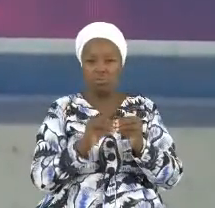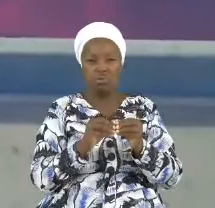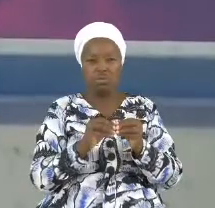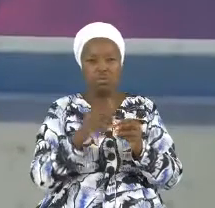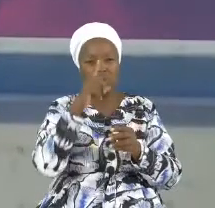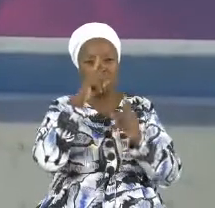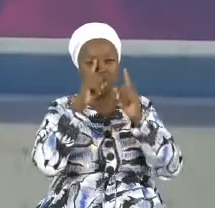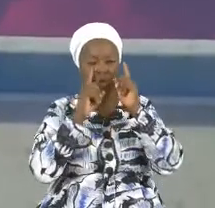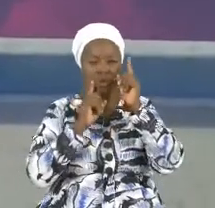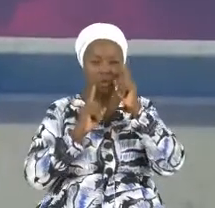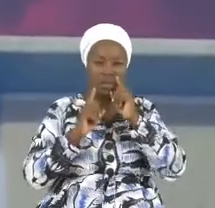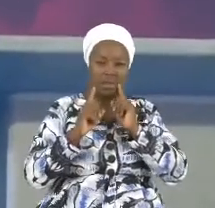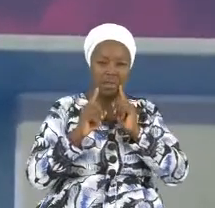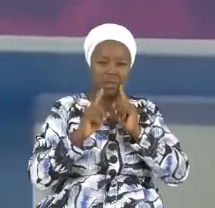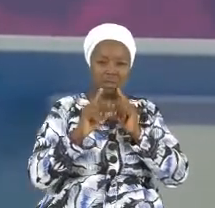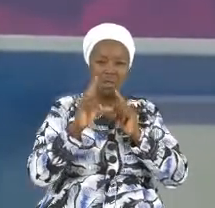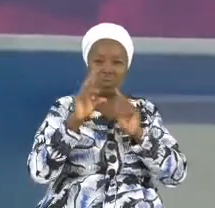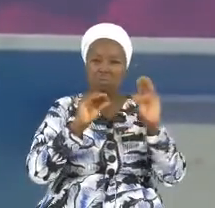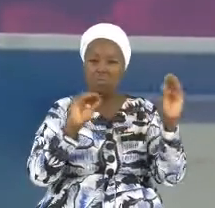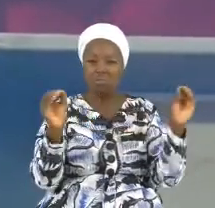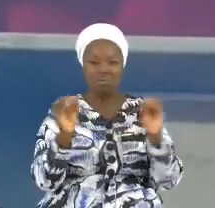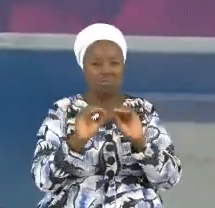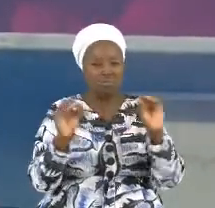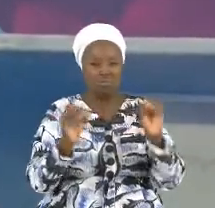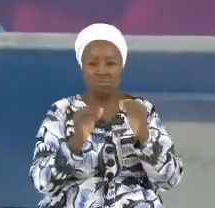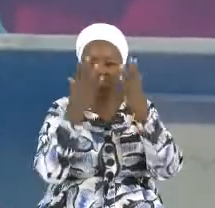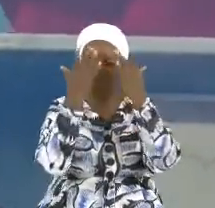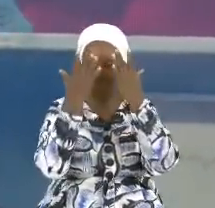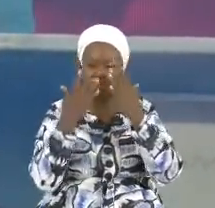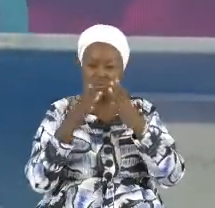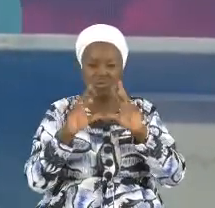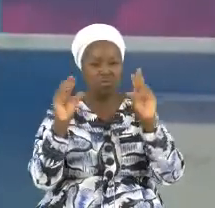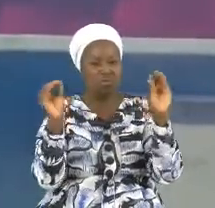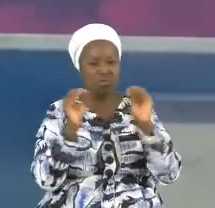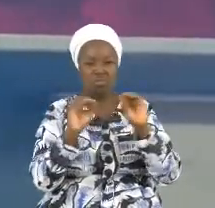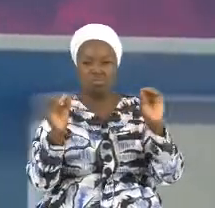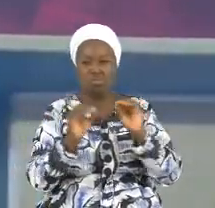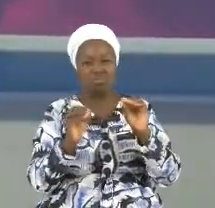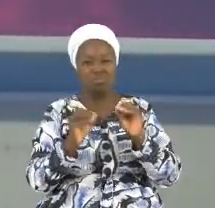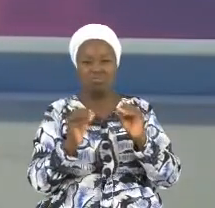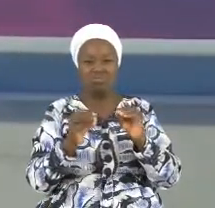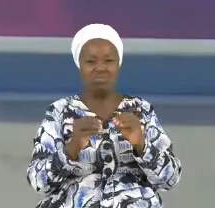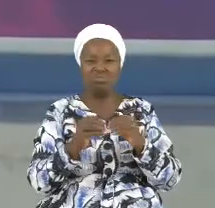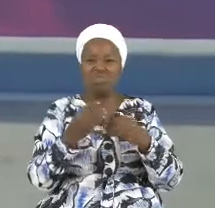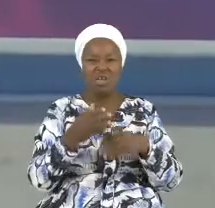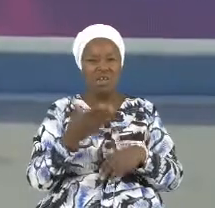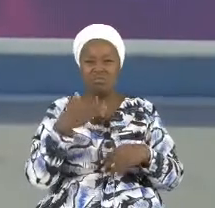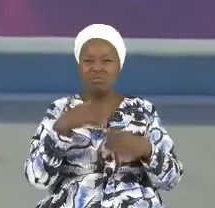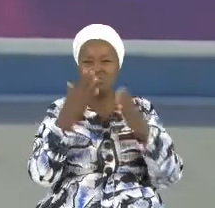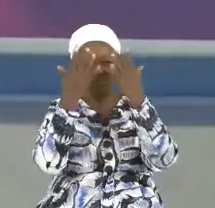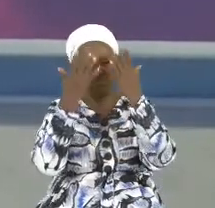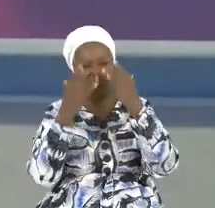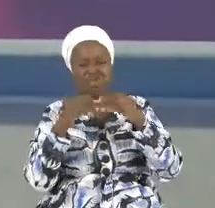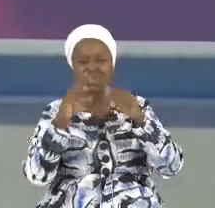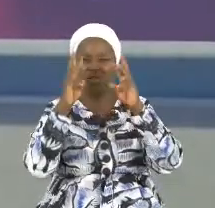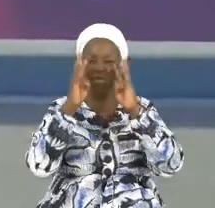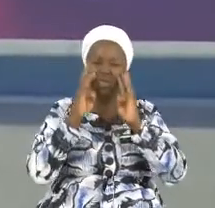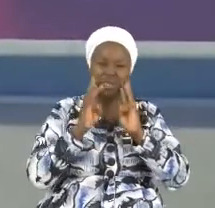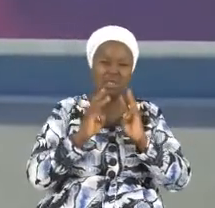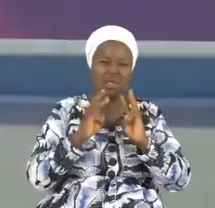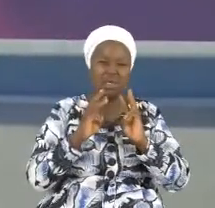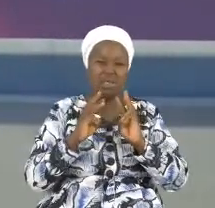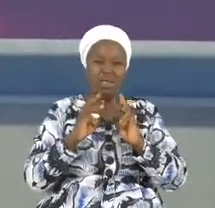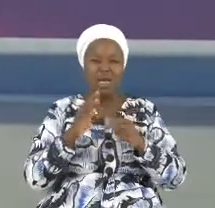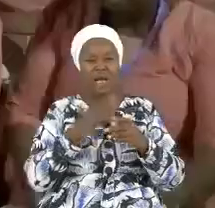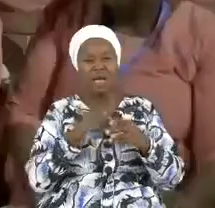sorrow. No more sadness. Tomorrow when you wake up in the joy of